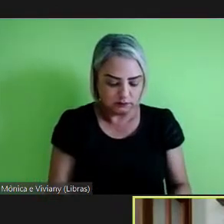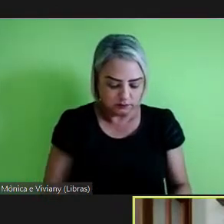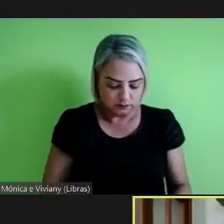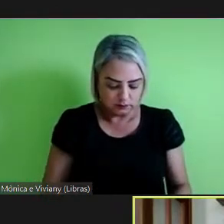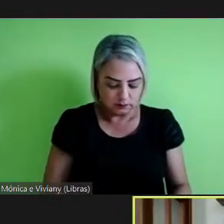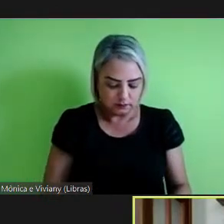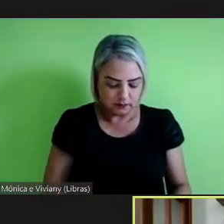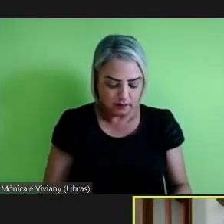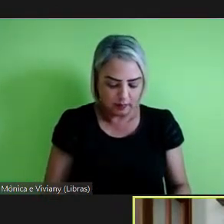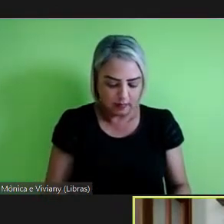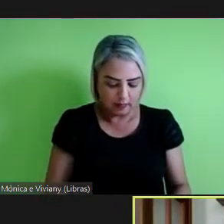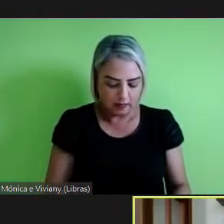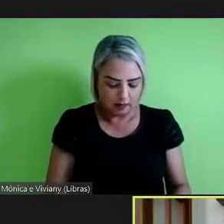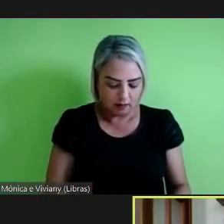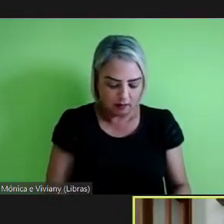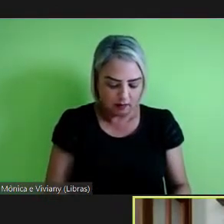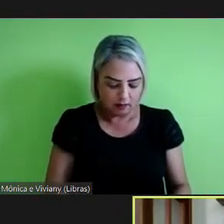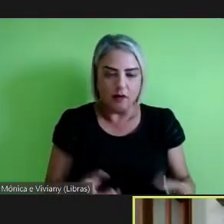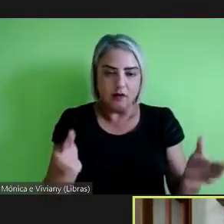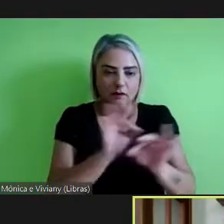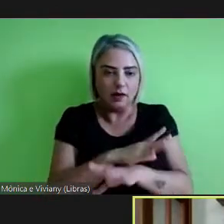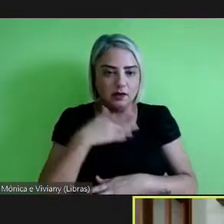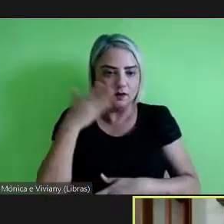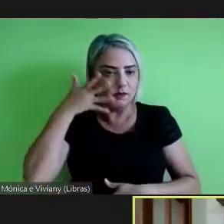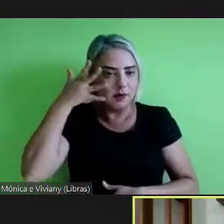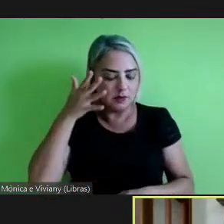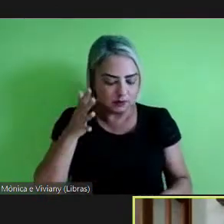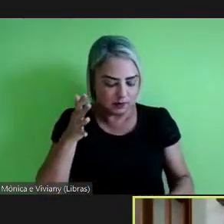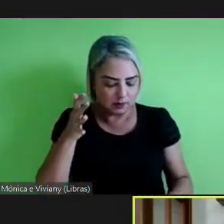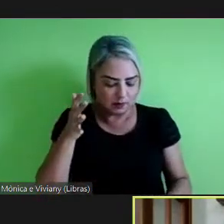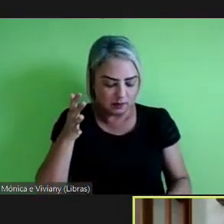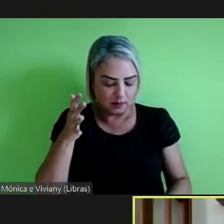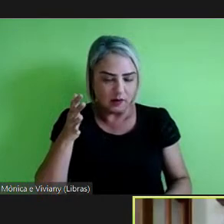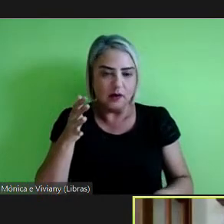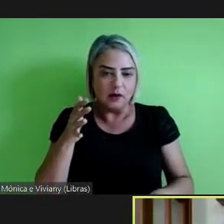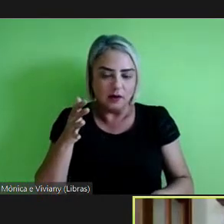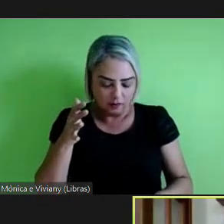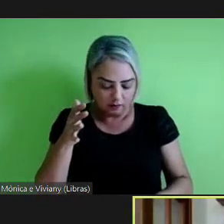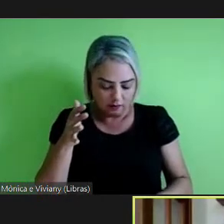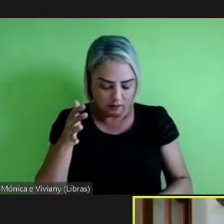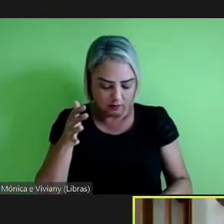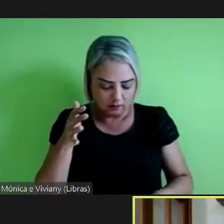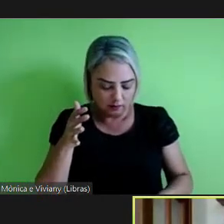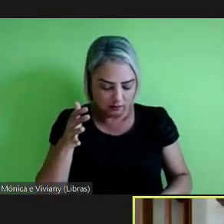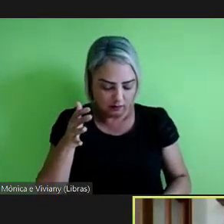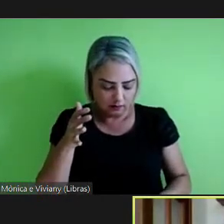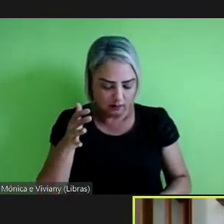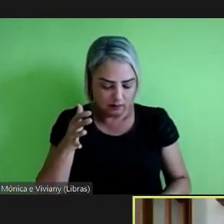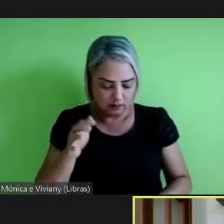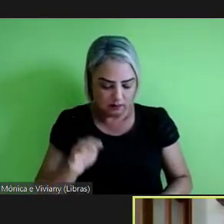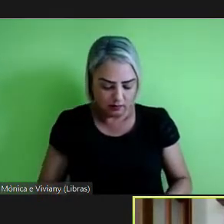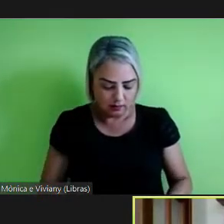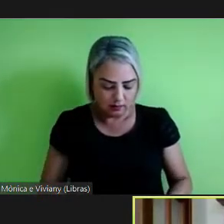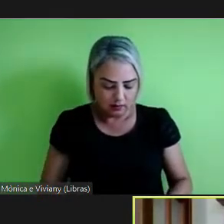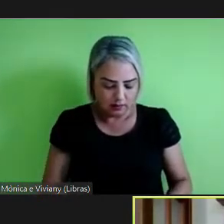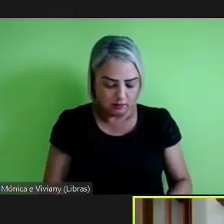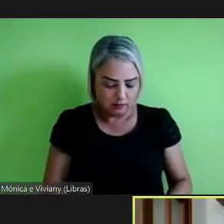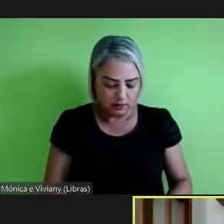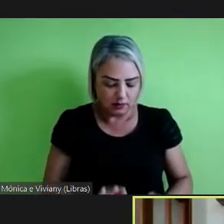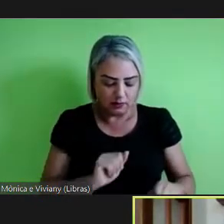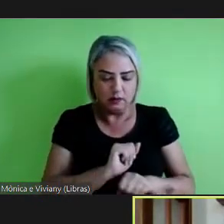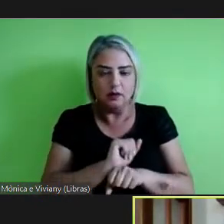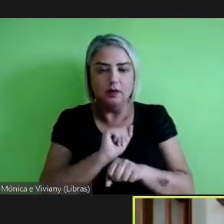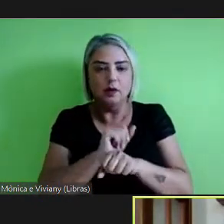benefit to the population. And so now I finished my contribution for this debate and stay here available for you to continue in the